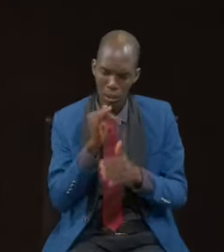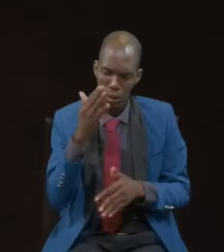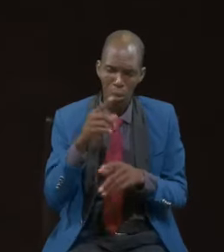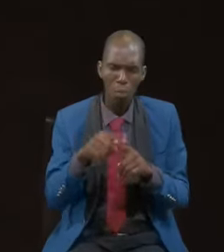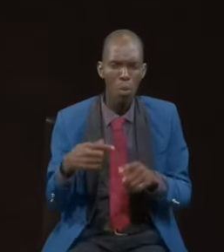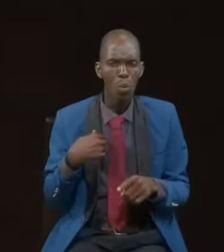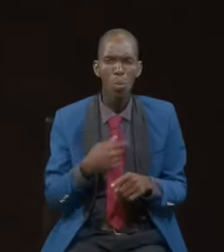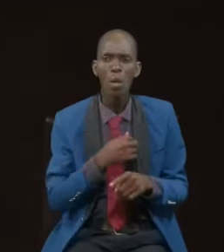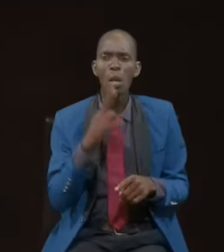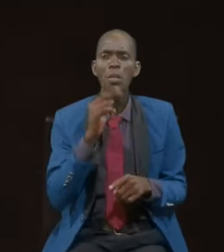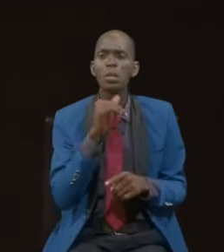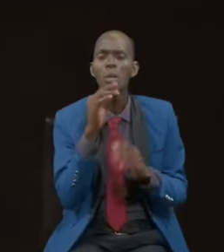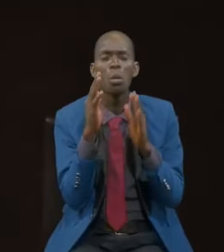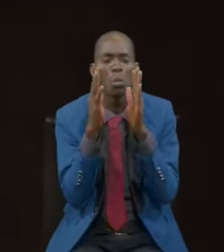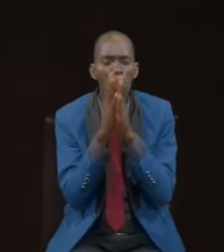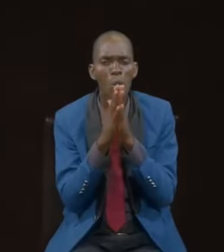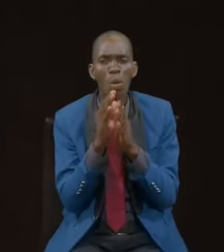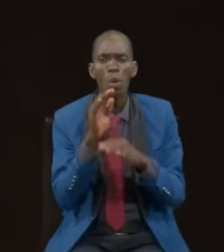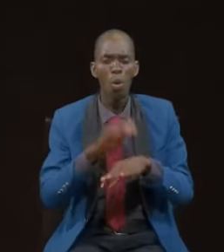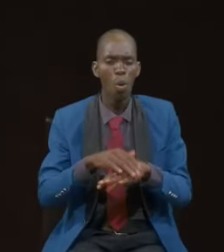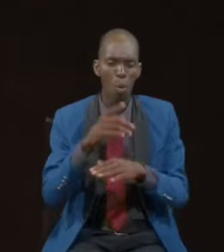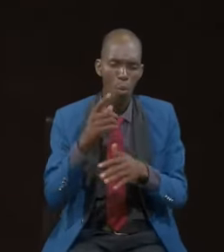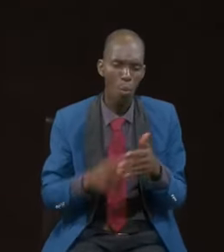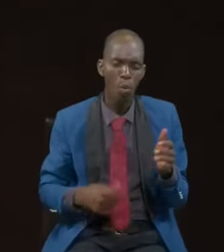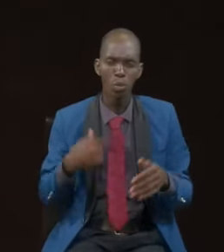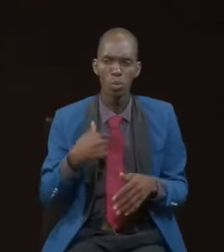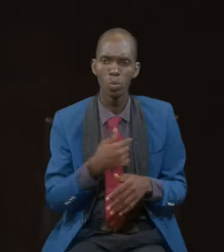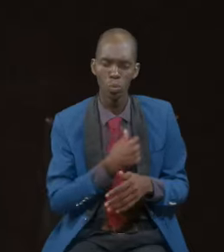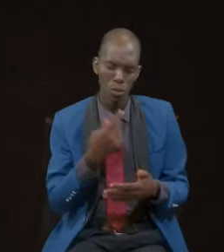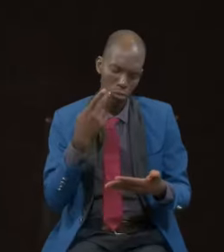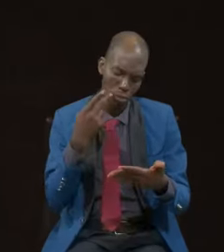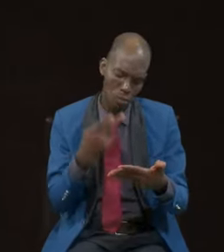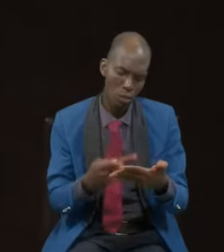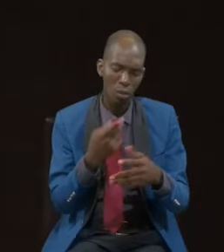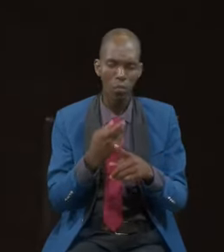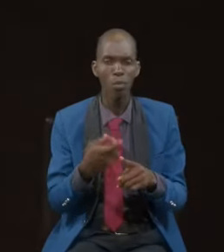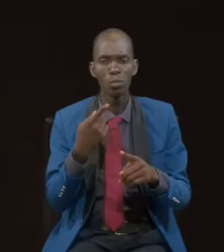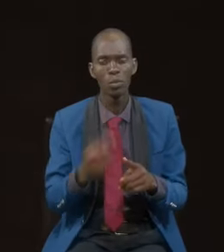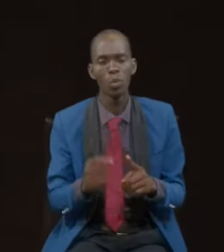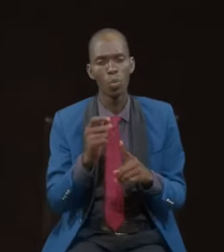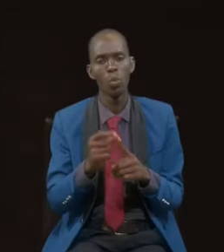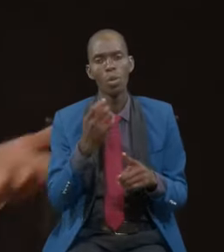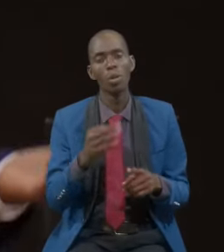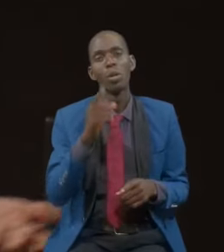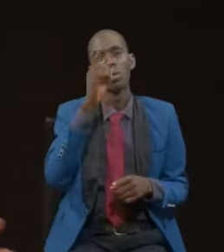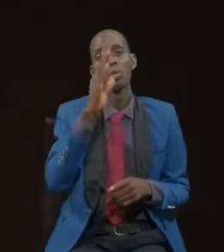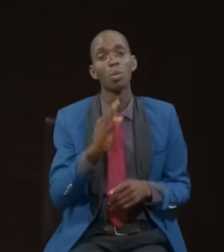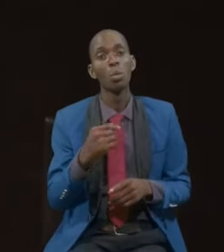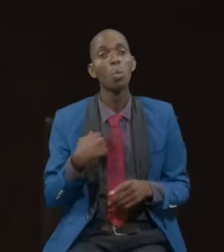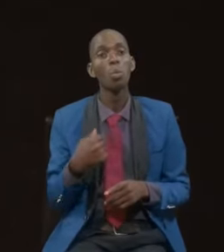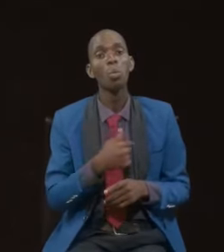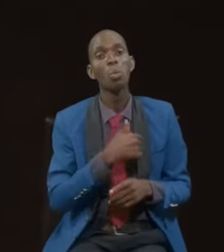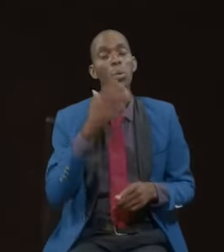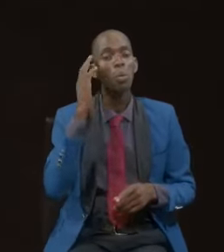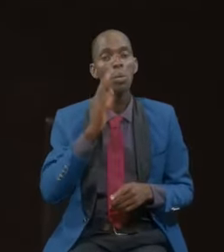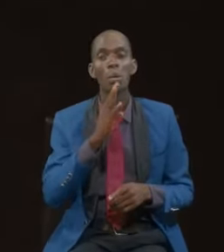praying. We're not praying on what we saw in the mirror of the word of God. We'll be like people who